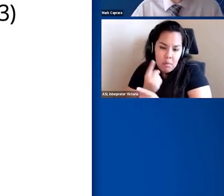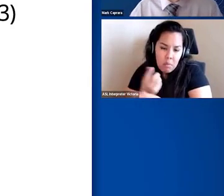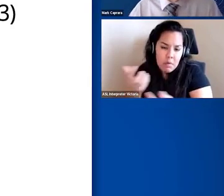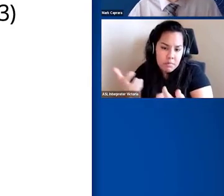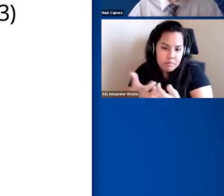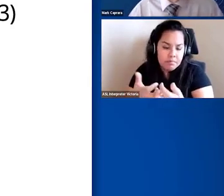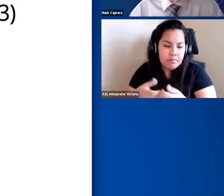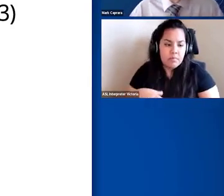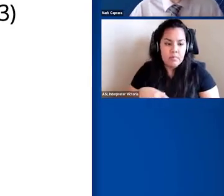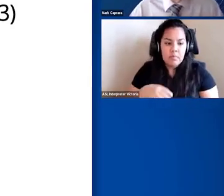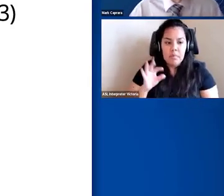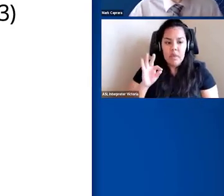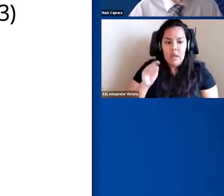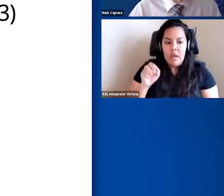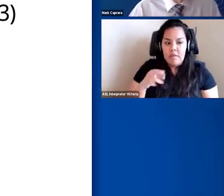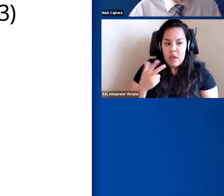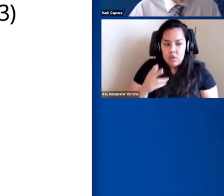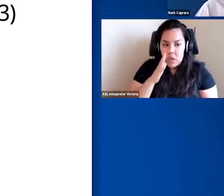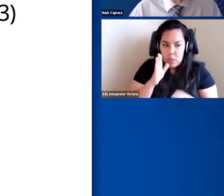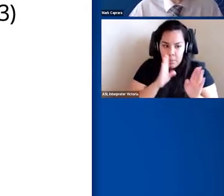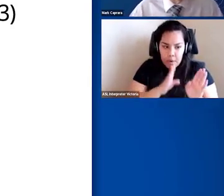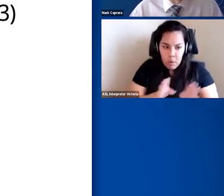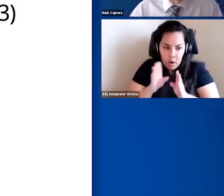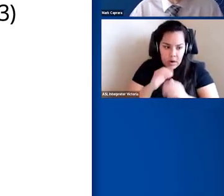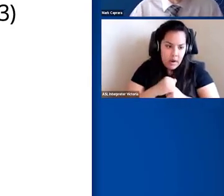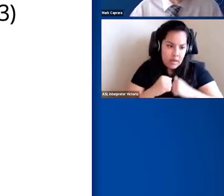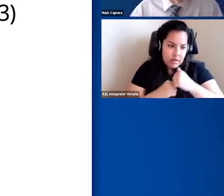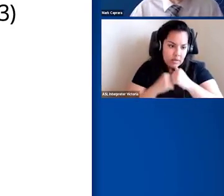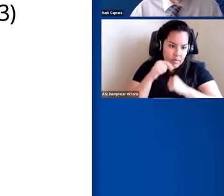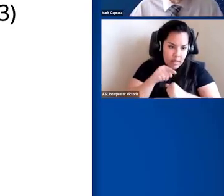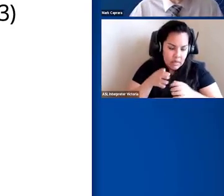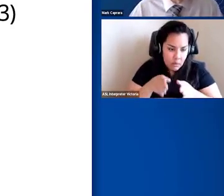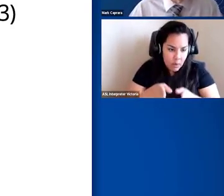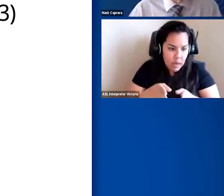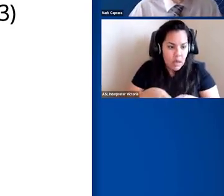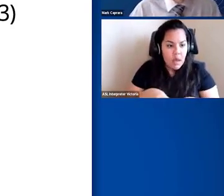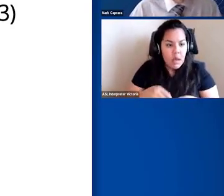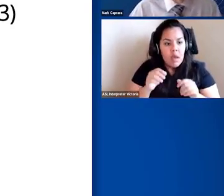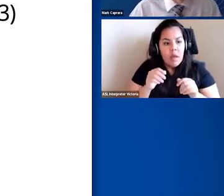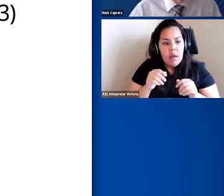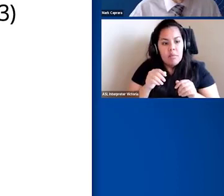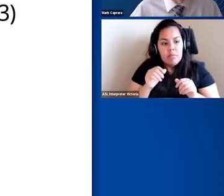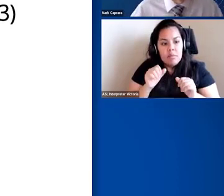Factor 3 will be organized in this way. It'll either be it'll either have an appropriate